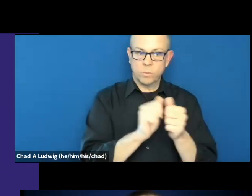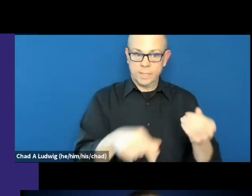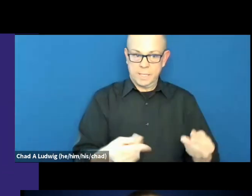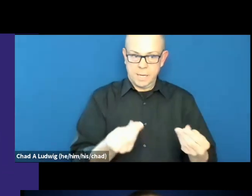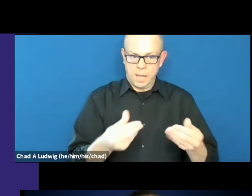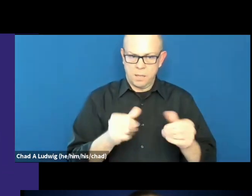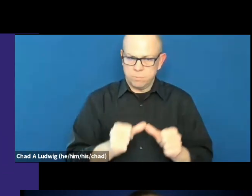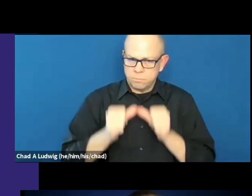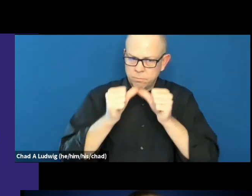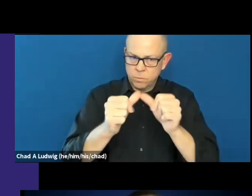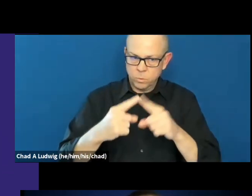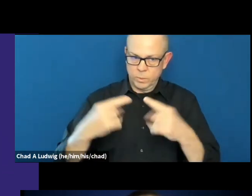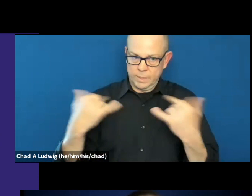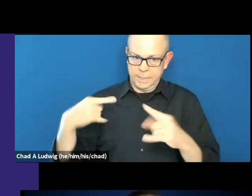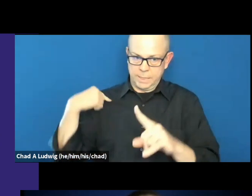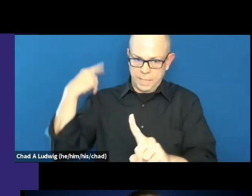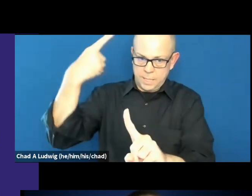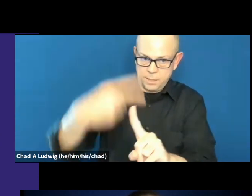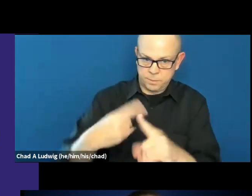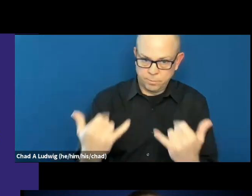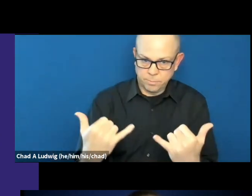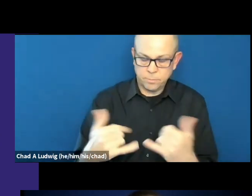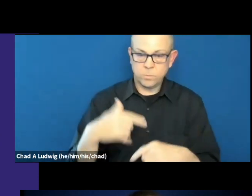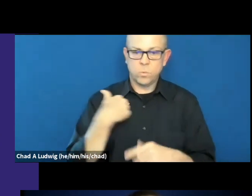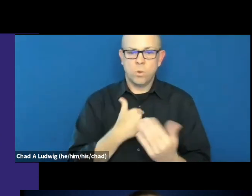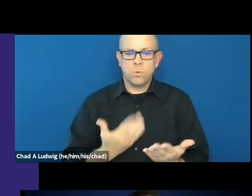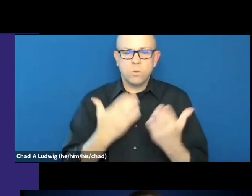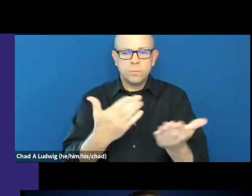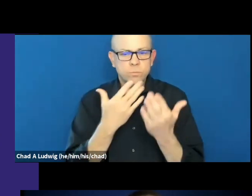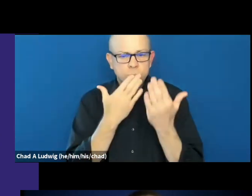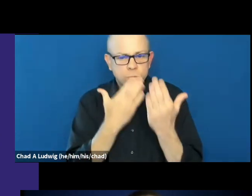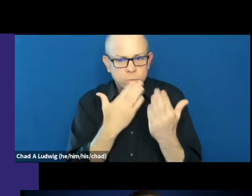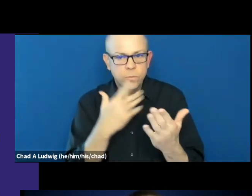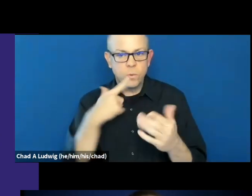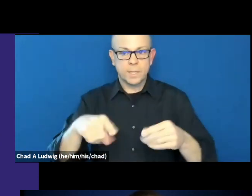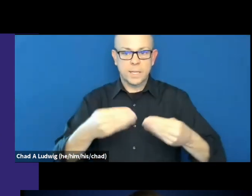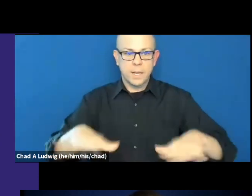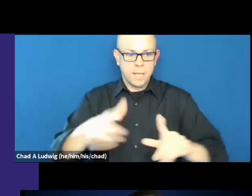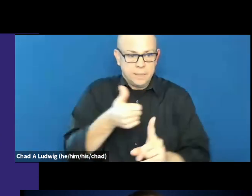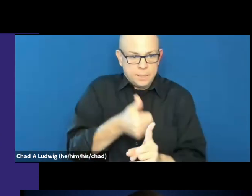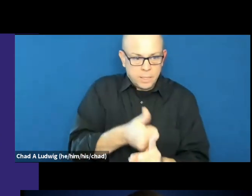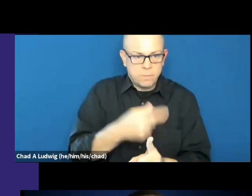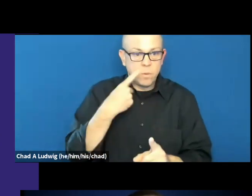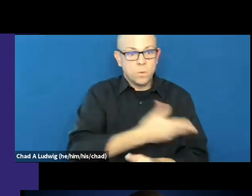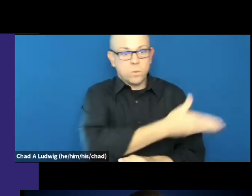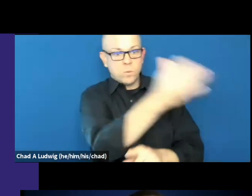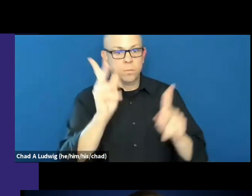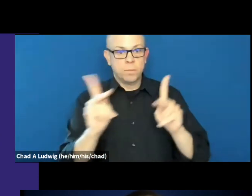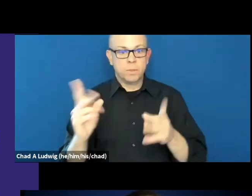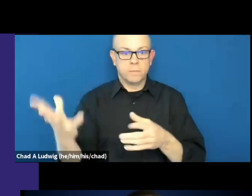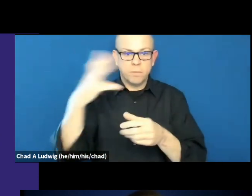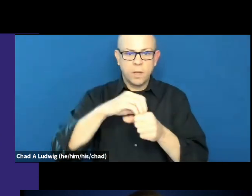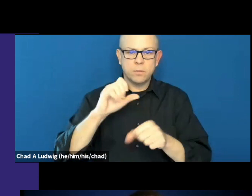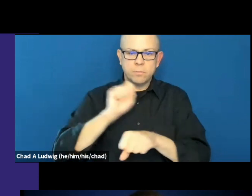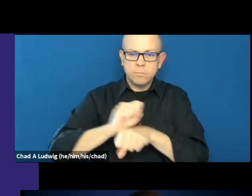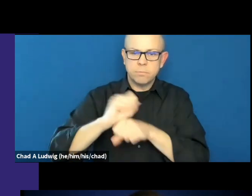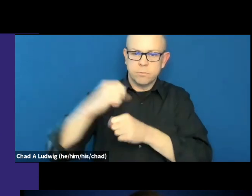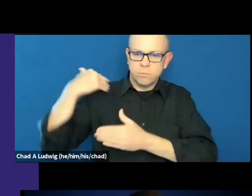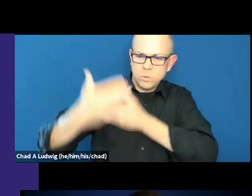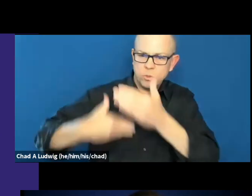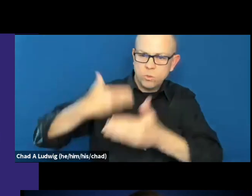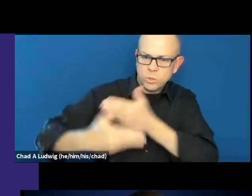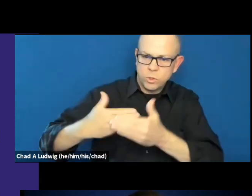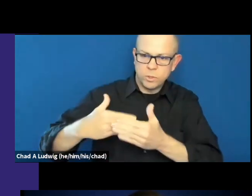whose relationship with this land continues to this day. We offer gratitude for the land itself and for those